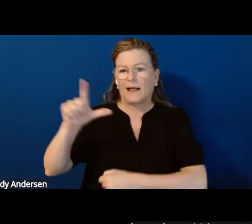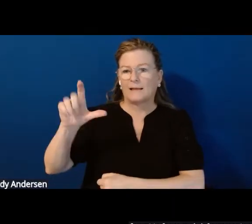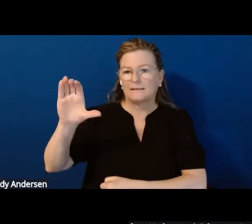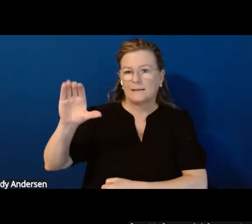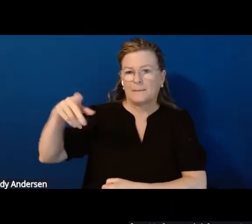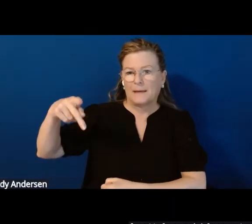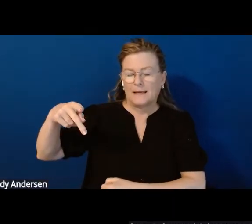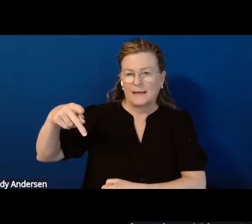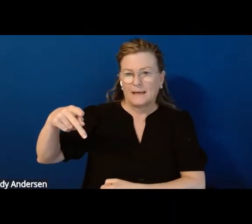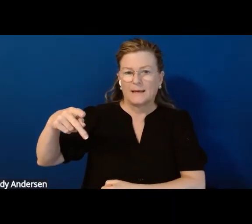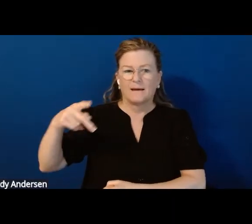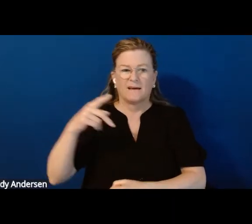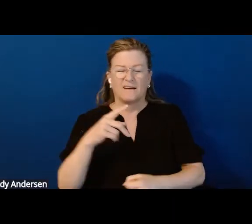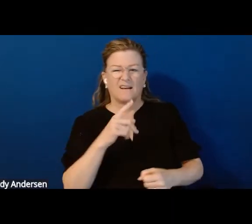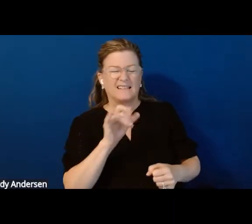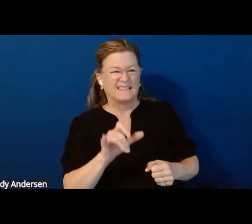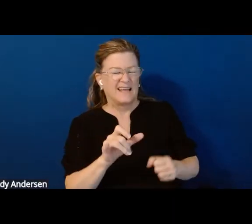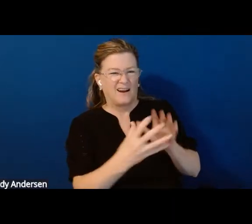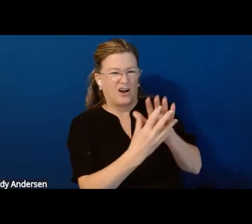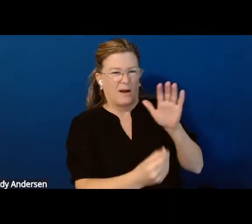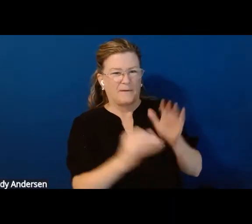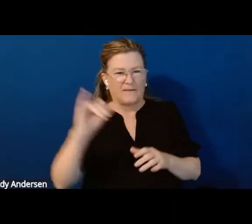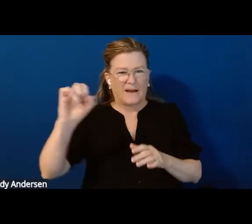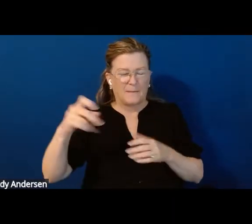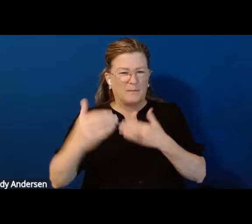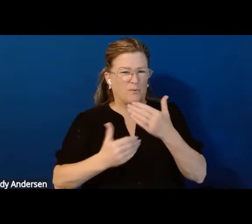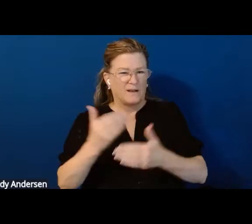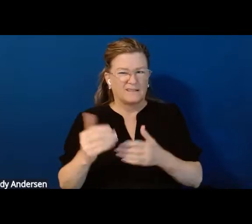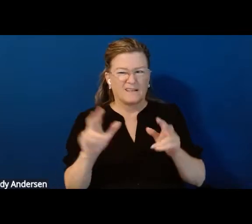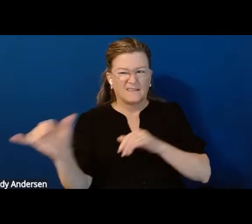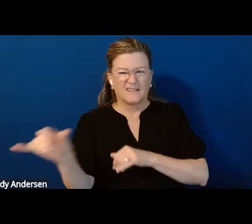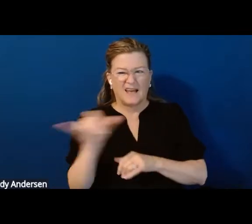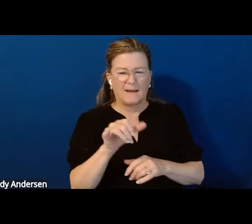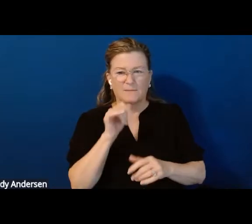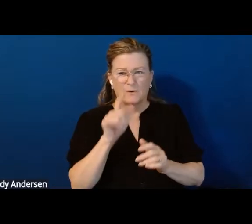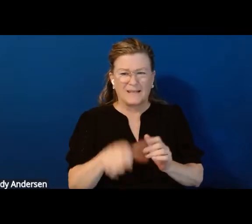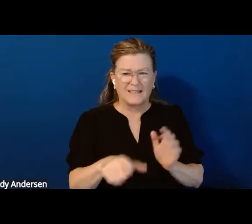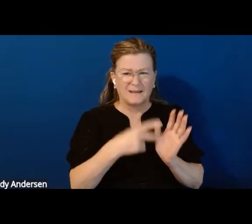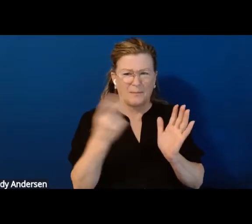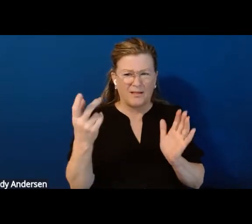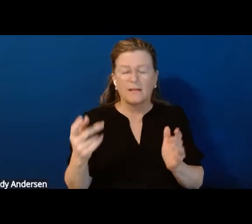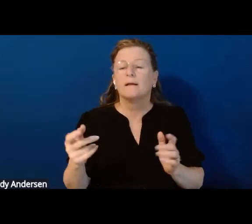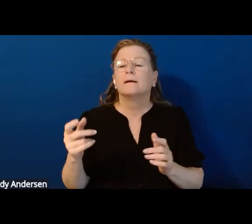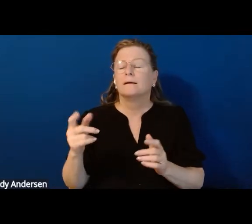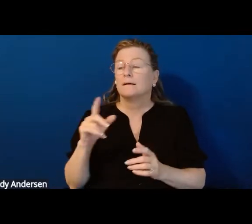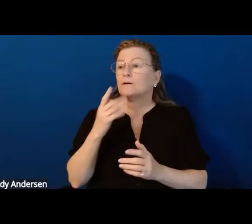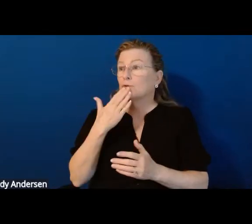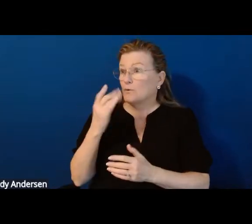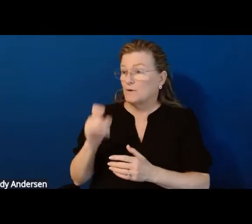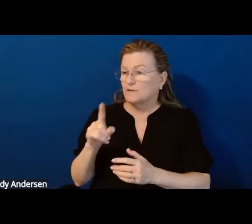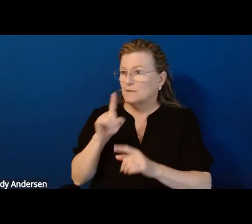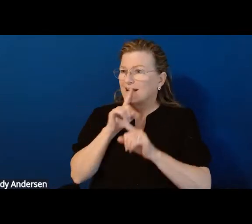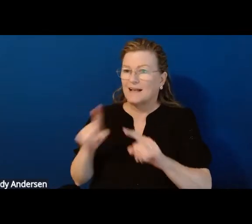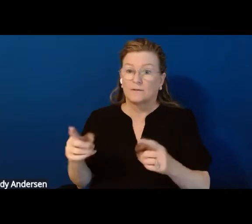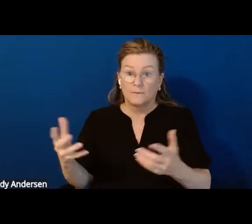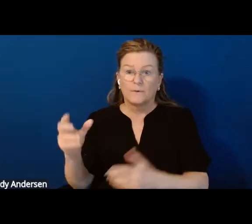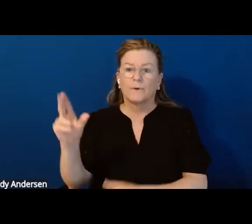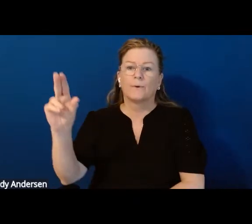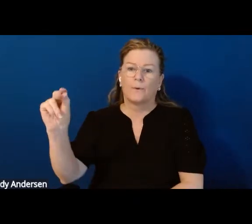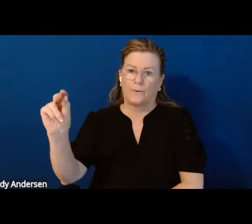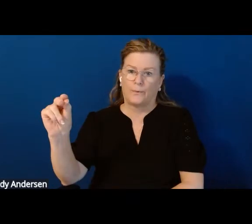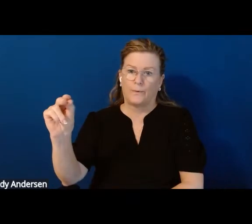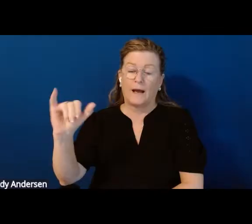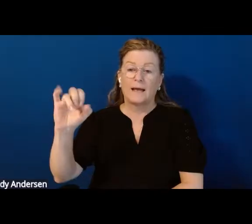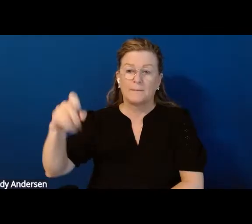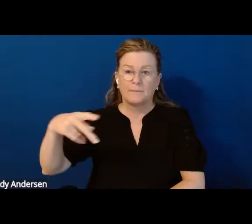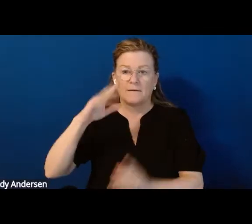are duplicative of the IEP process. And it's a good question. The answer is no. An IEP focuses